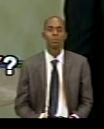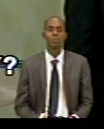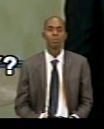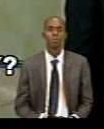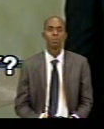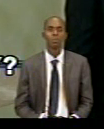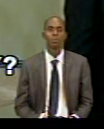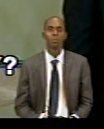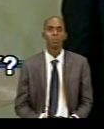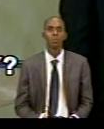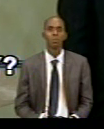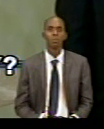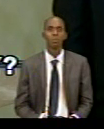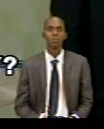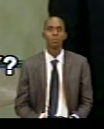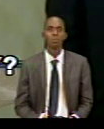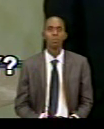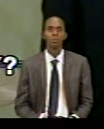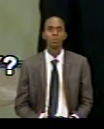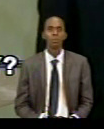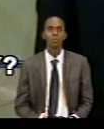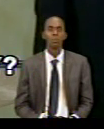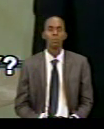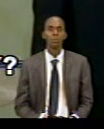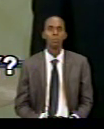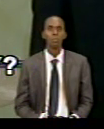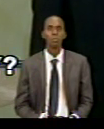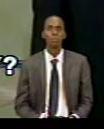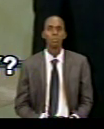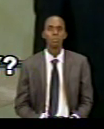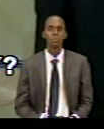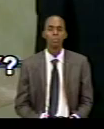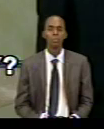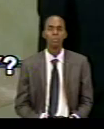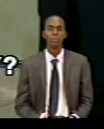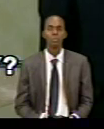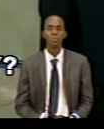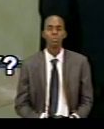day, glad day, is it the crowning day?